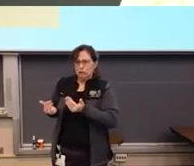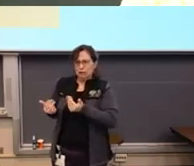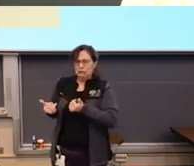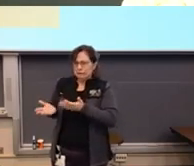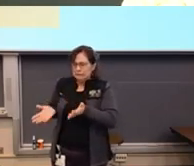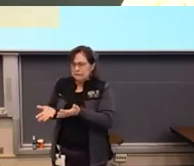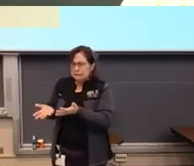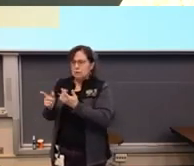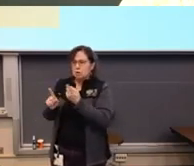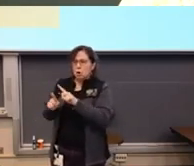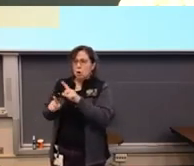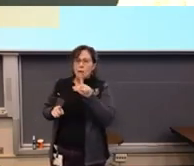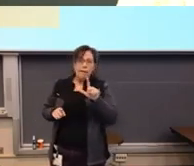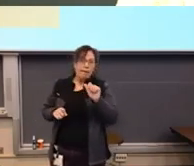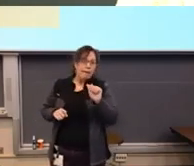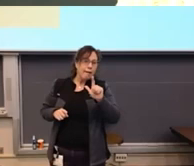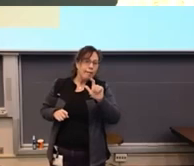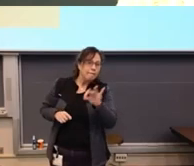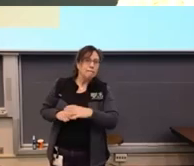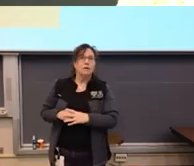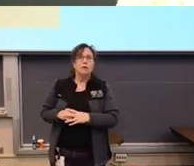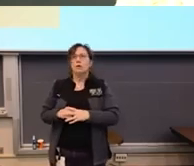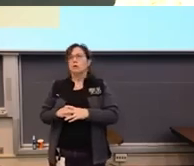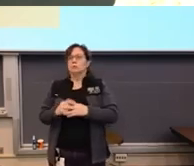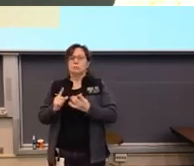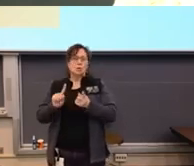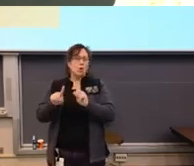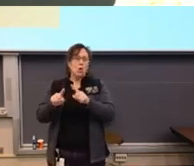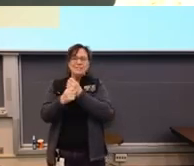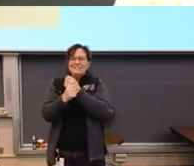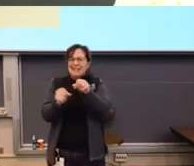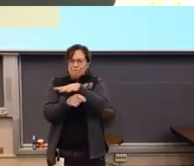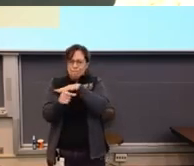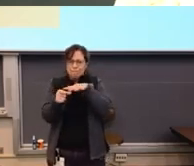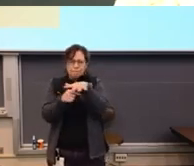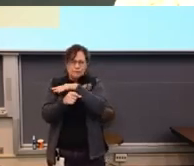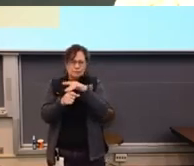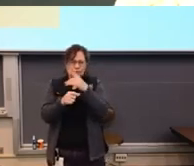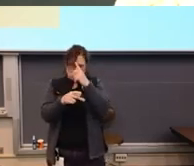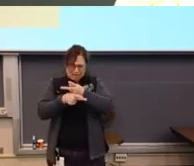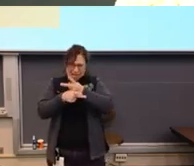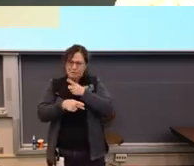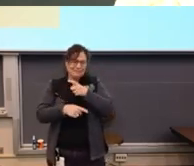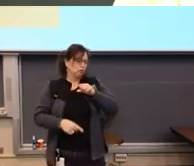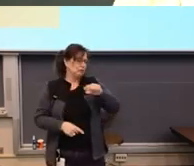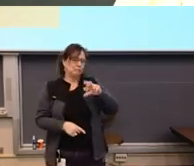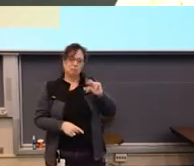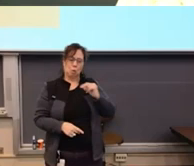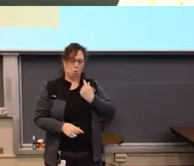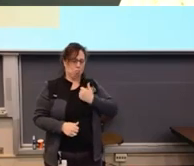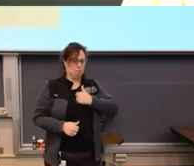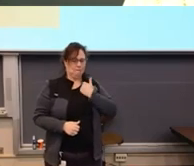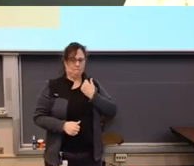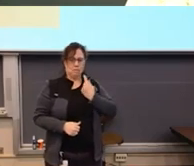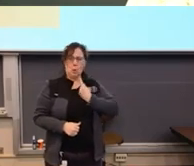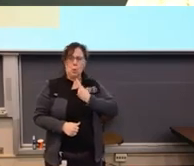to go to an ALF or to a safer care setting, he resisted. He was living alone.